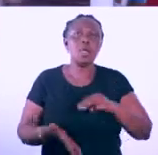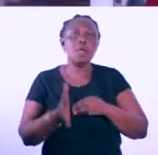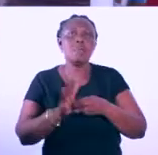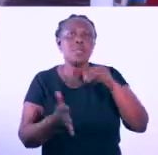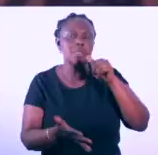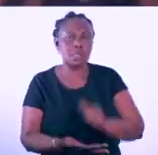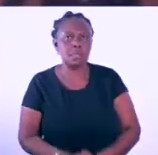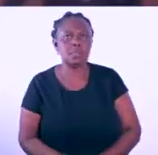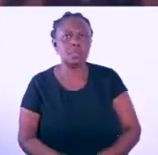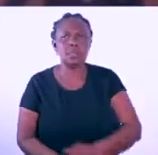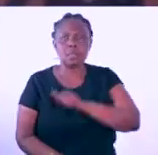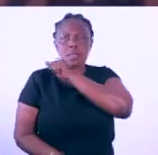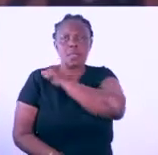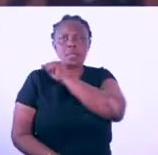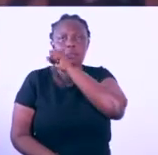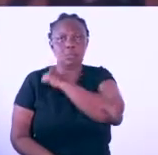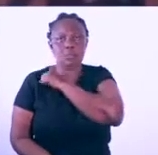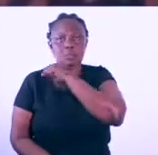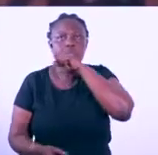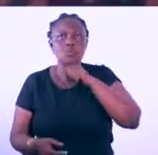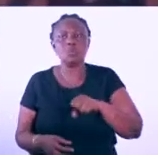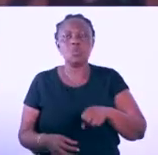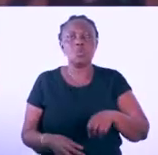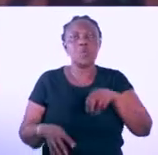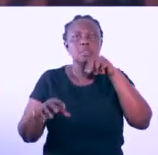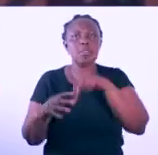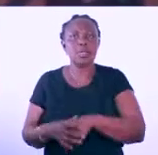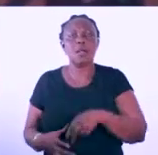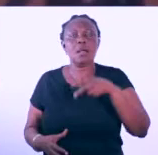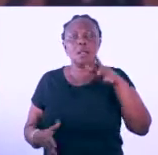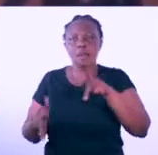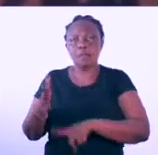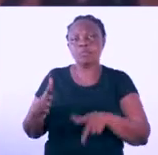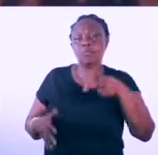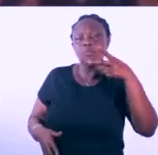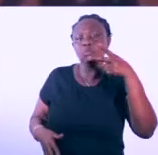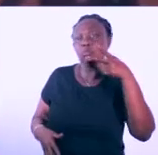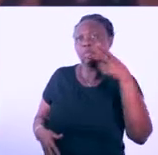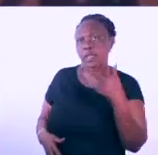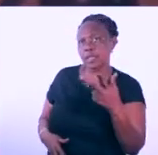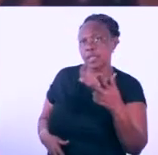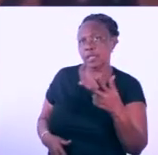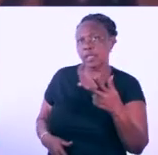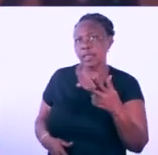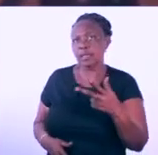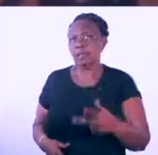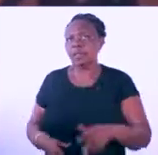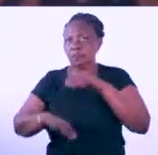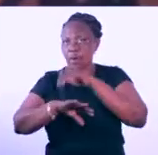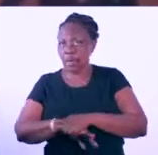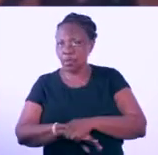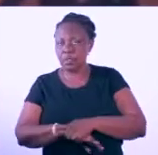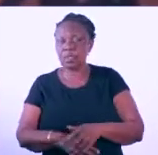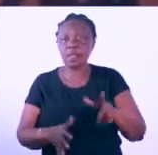Alasan Sebilatu will be in level 3 for language, level 2 mathematics.